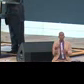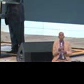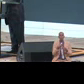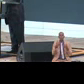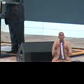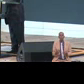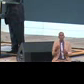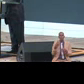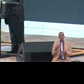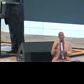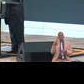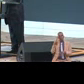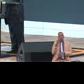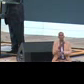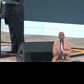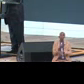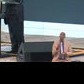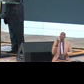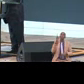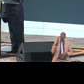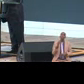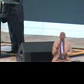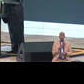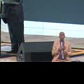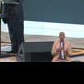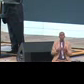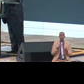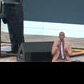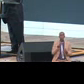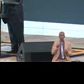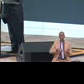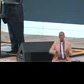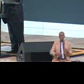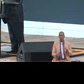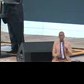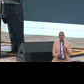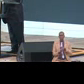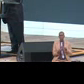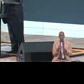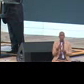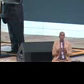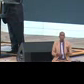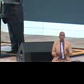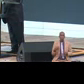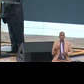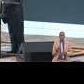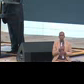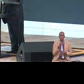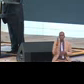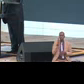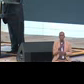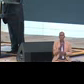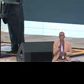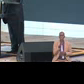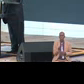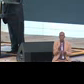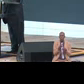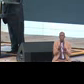the sons of God, and it does not yet appear what we shall be, but we